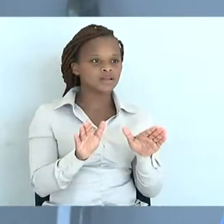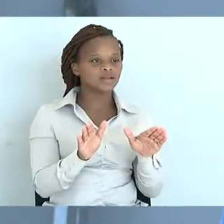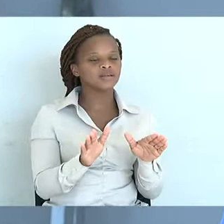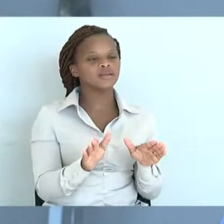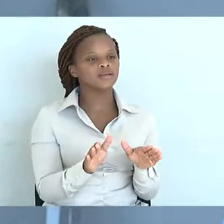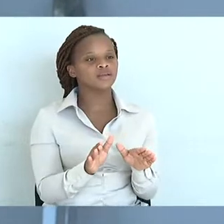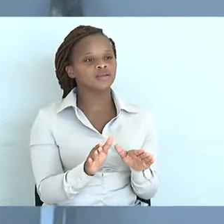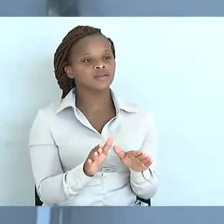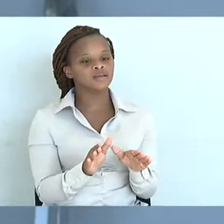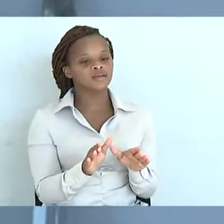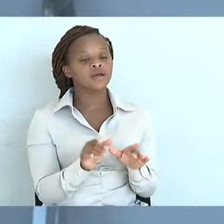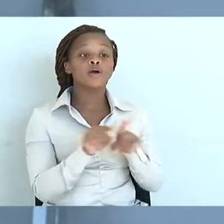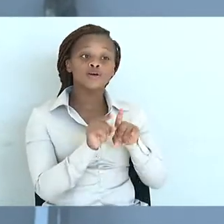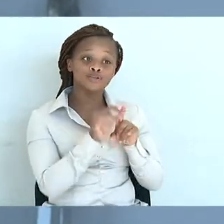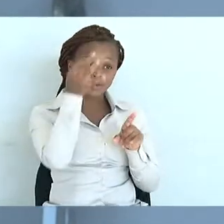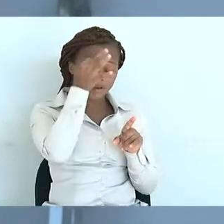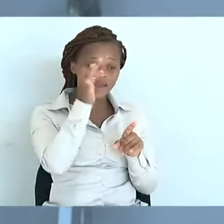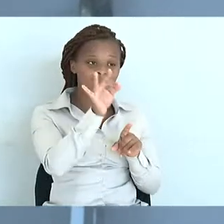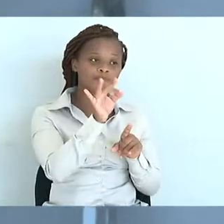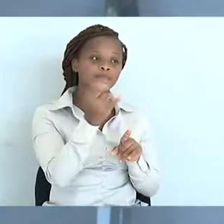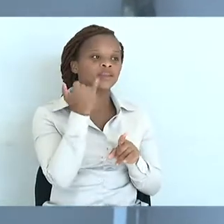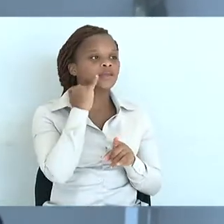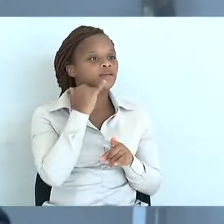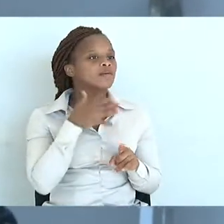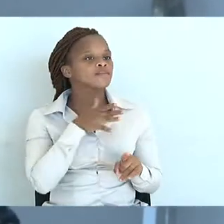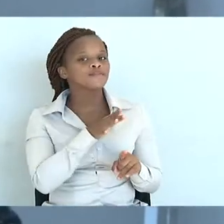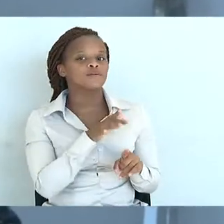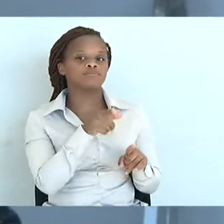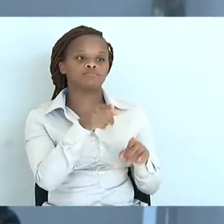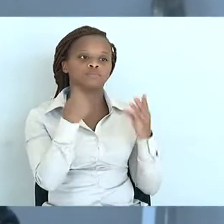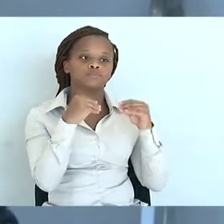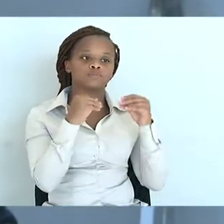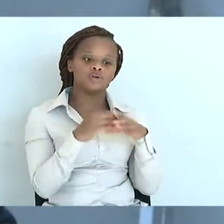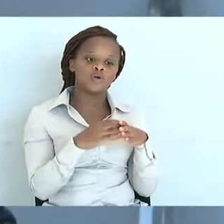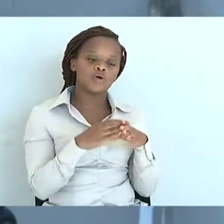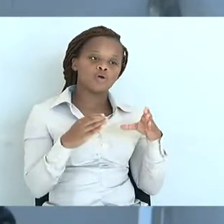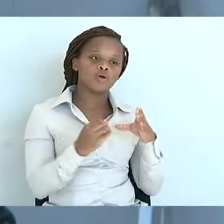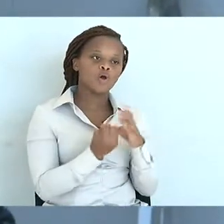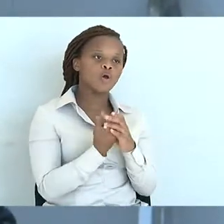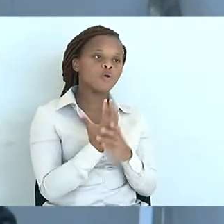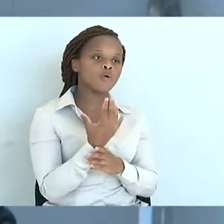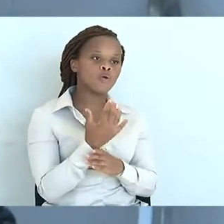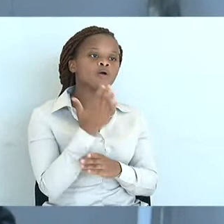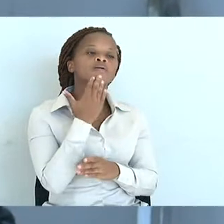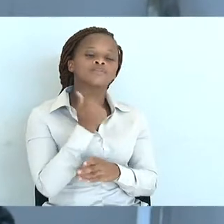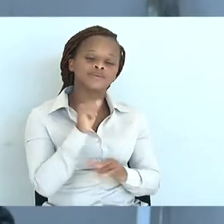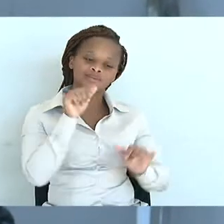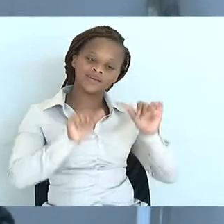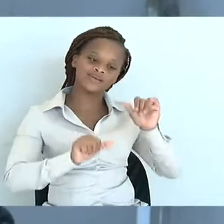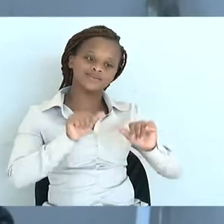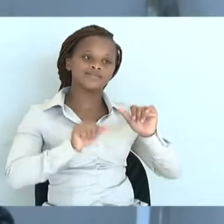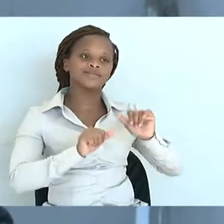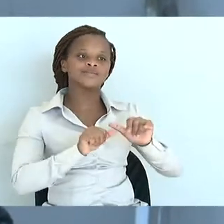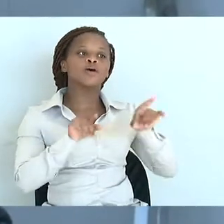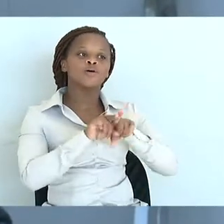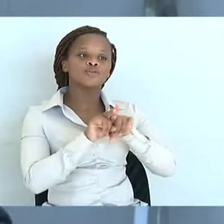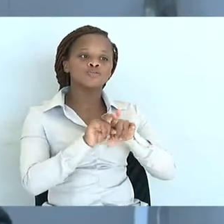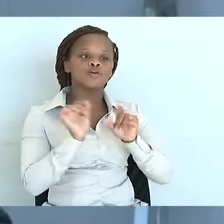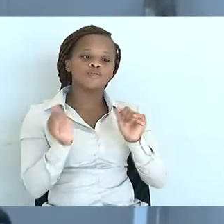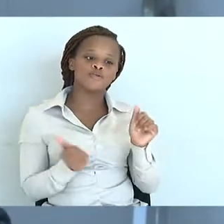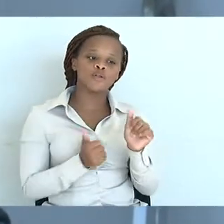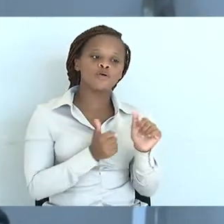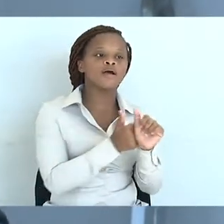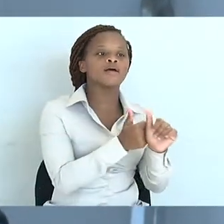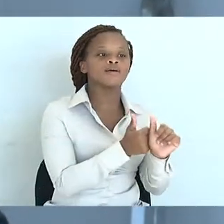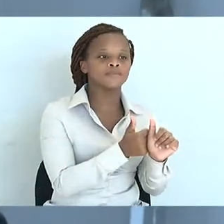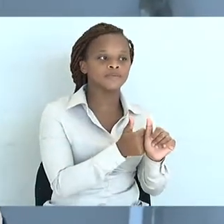ama-cooperative akhule siyacela ukuthi kube ne-assessment ne-follow up yokuthi i-funding